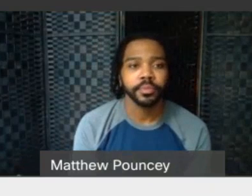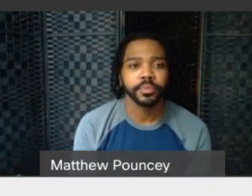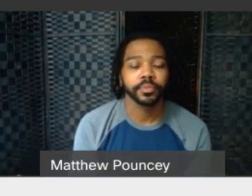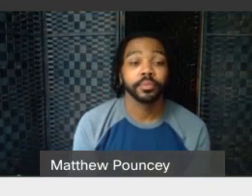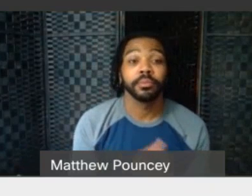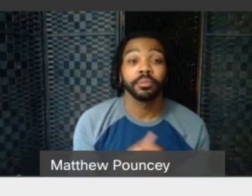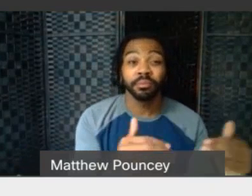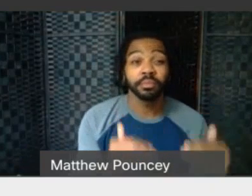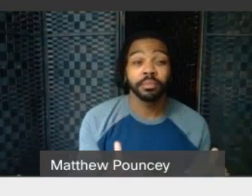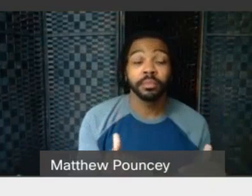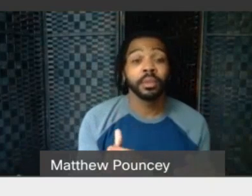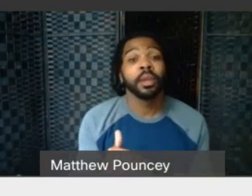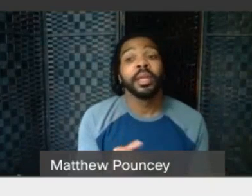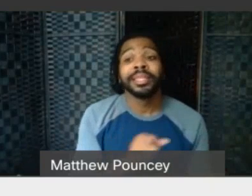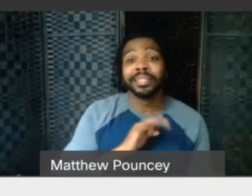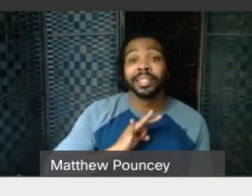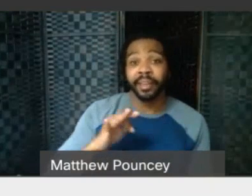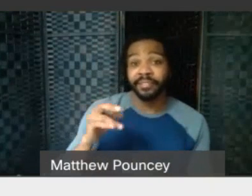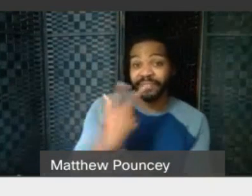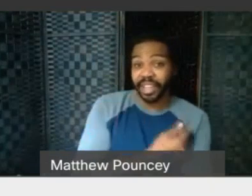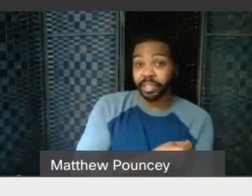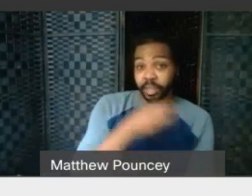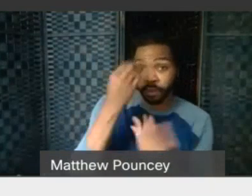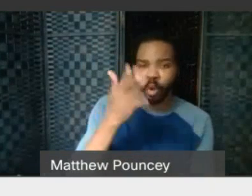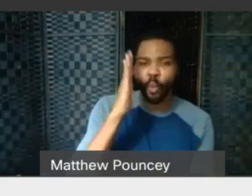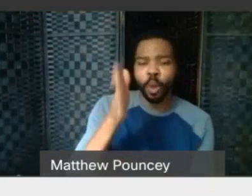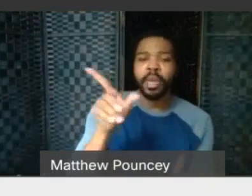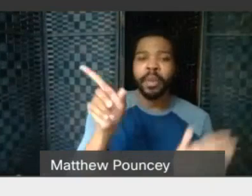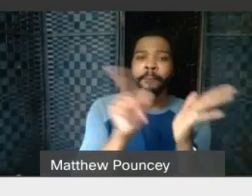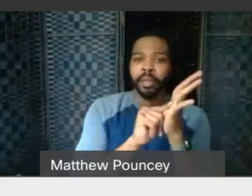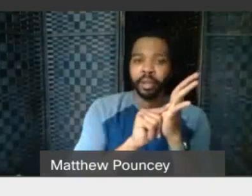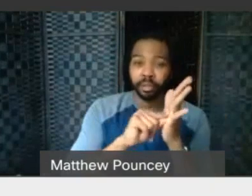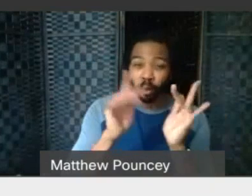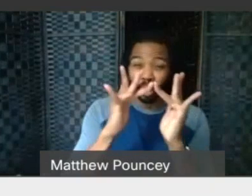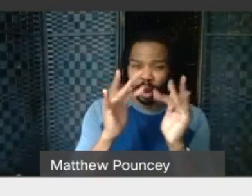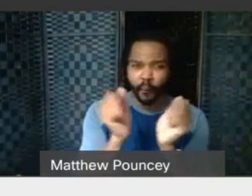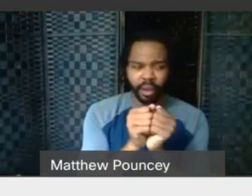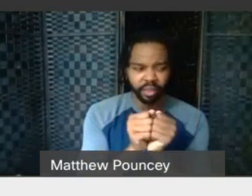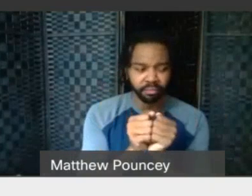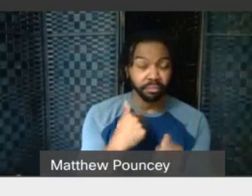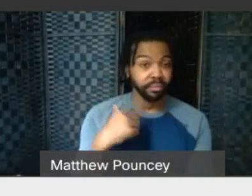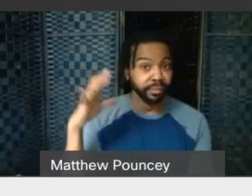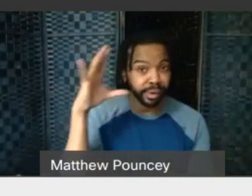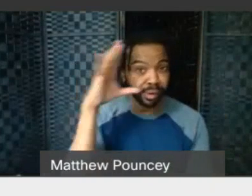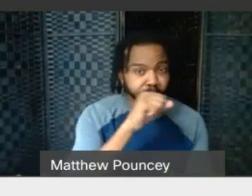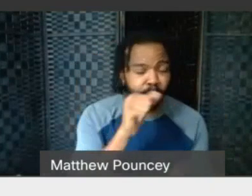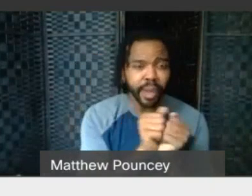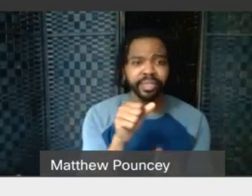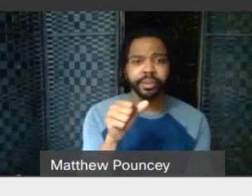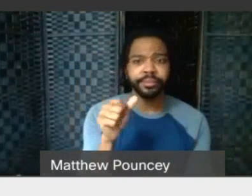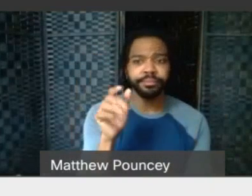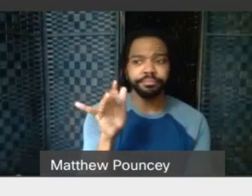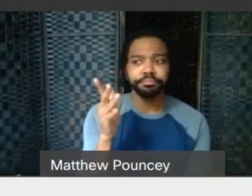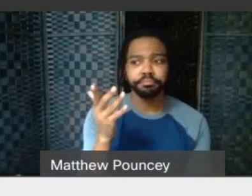The staff vaccination information will be published on our website. I assume with our other, maybe if